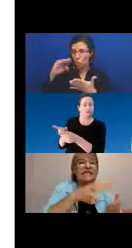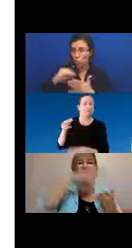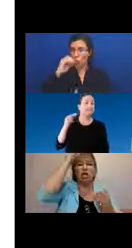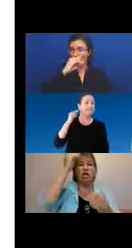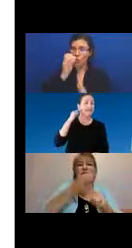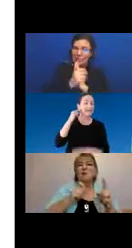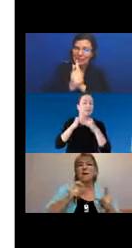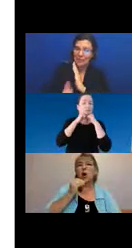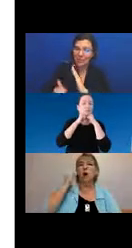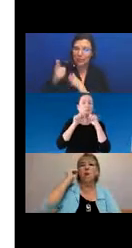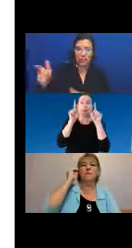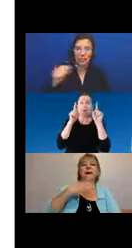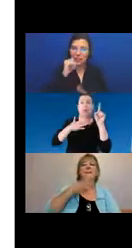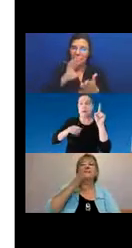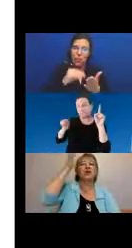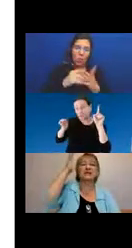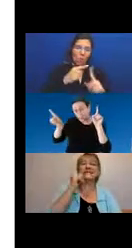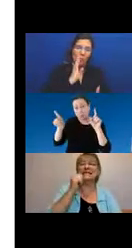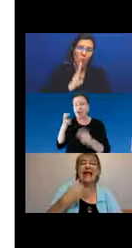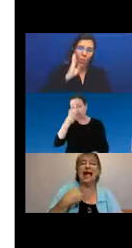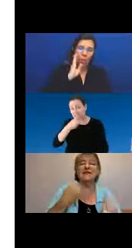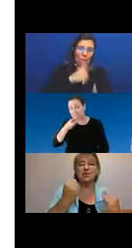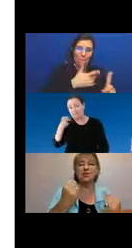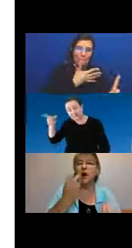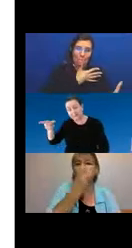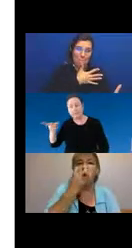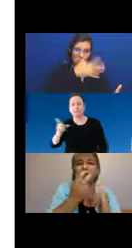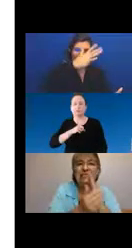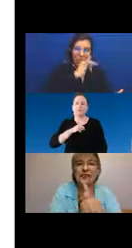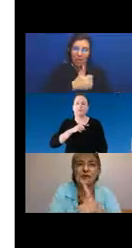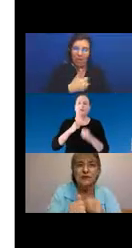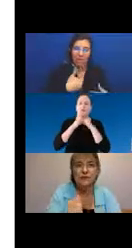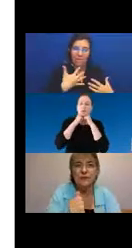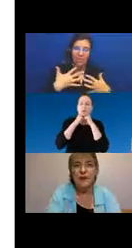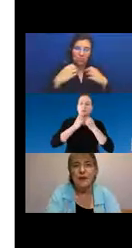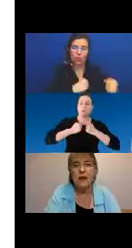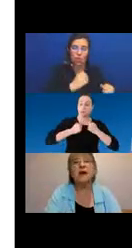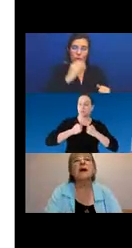that she didn't learn from home. My parents didn't have strong oral skills.